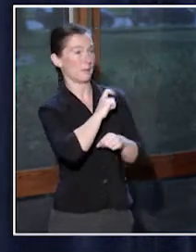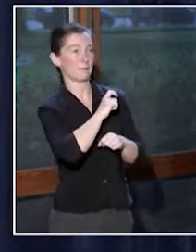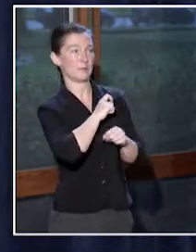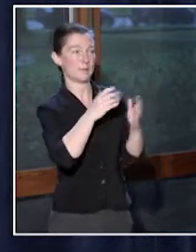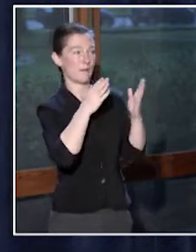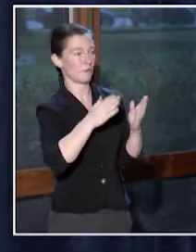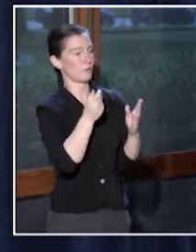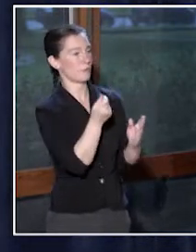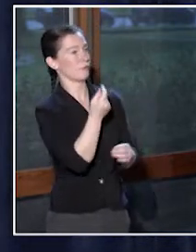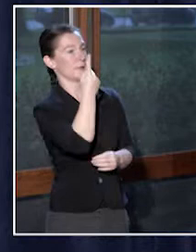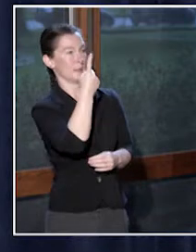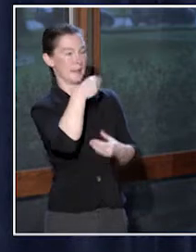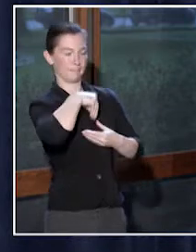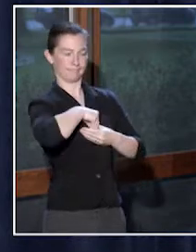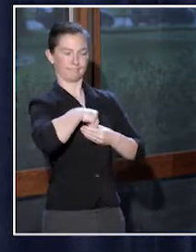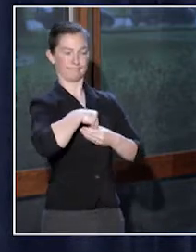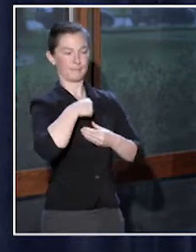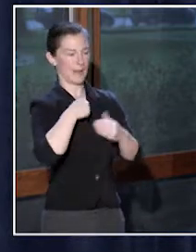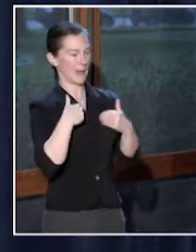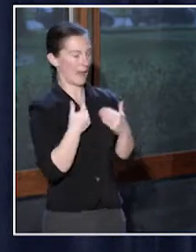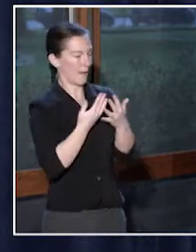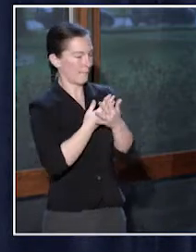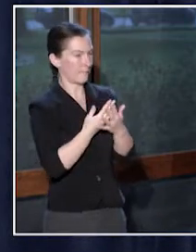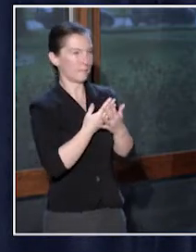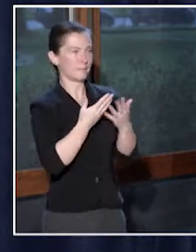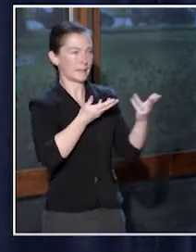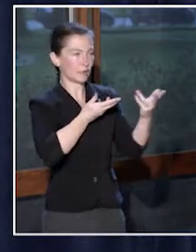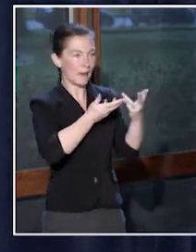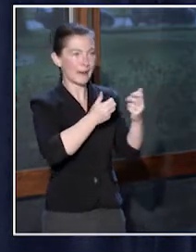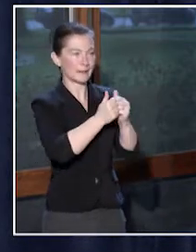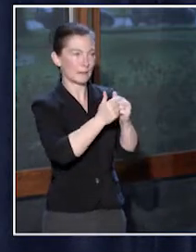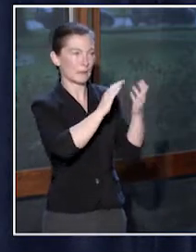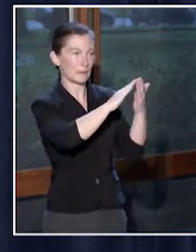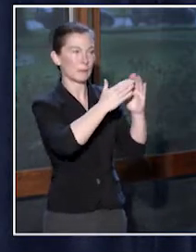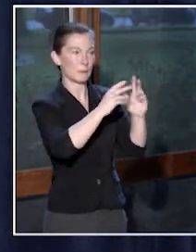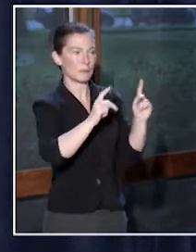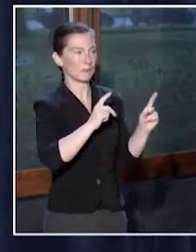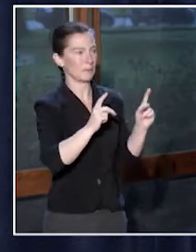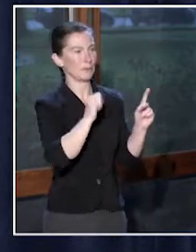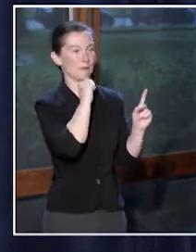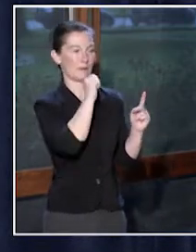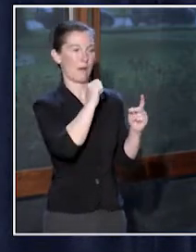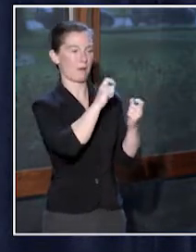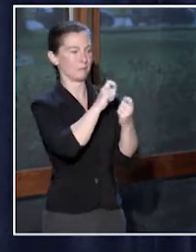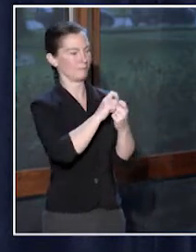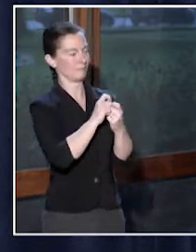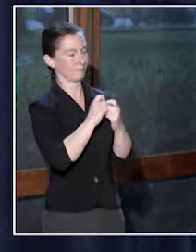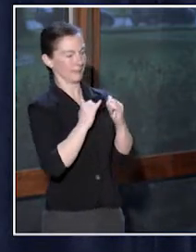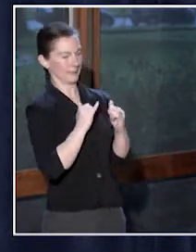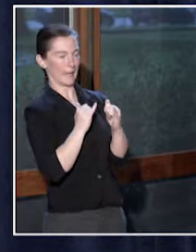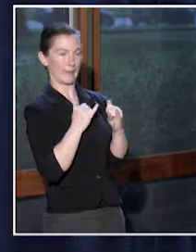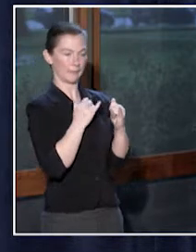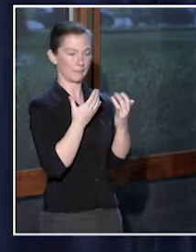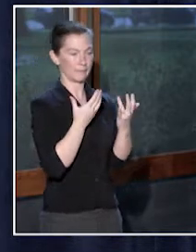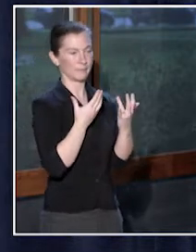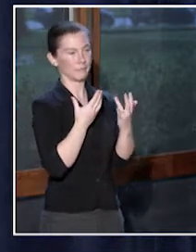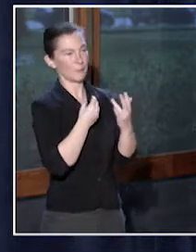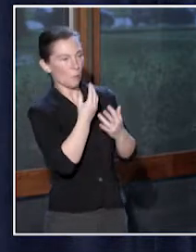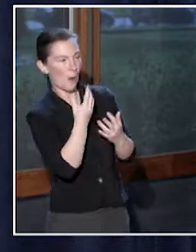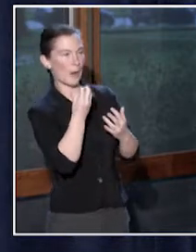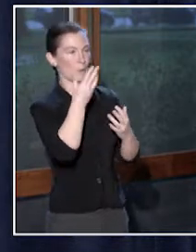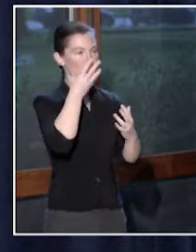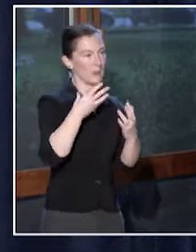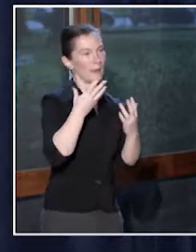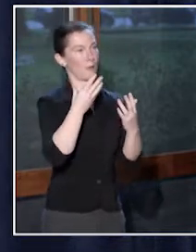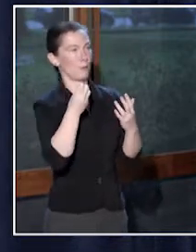with community members who aren't similar to them. Implicit bias training for officers is scheduled